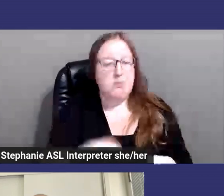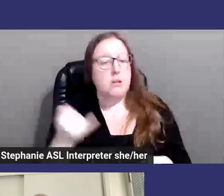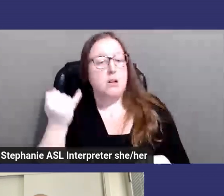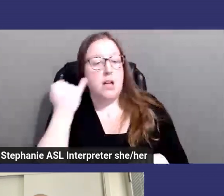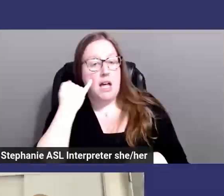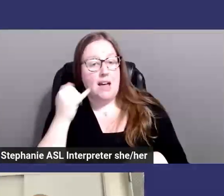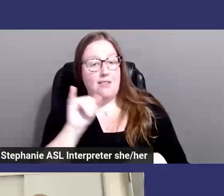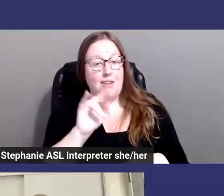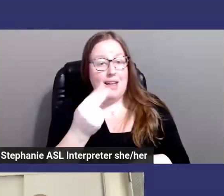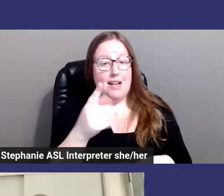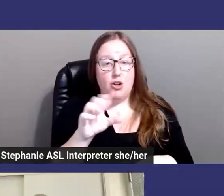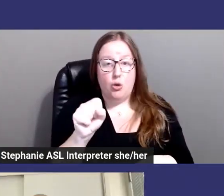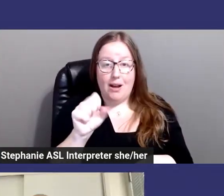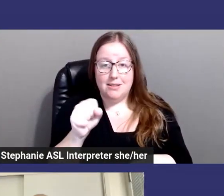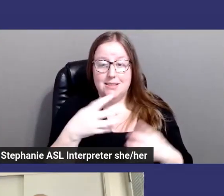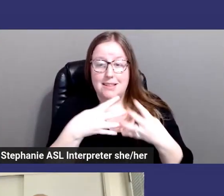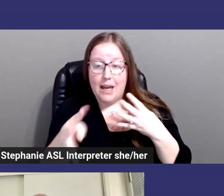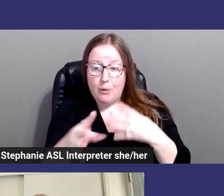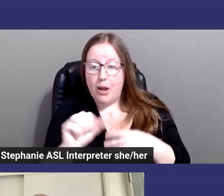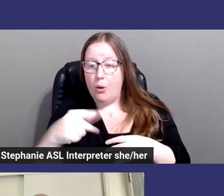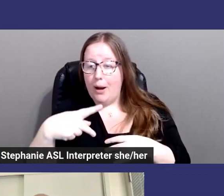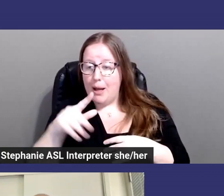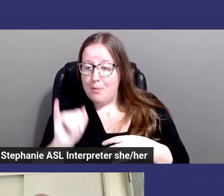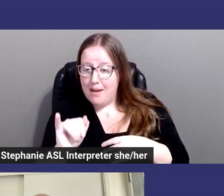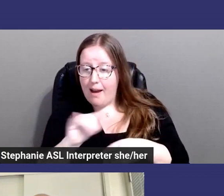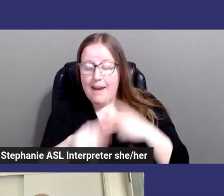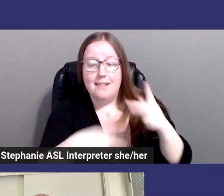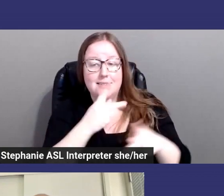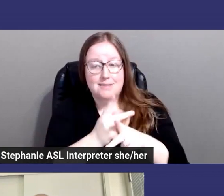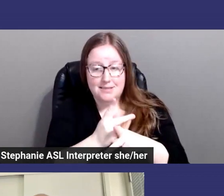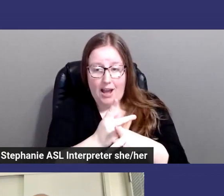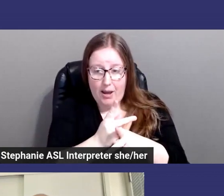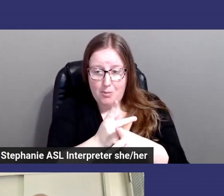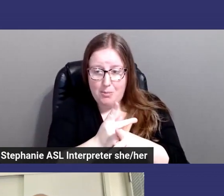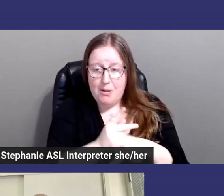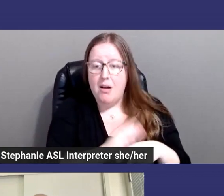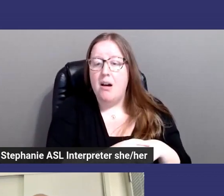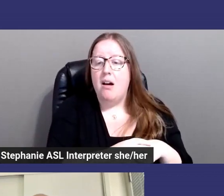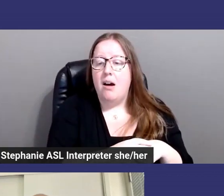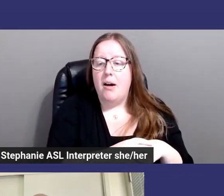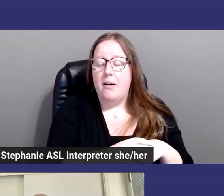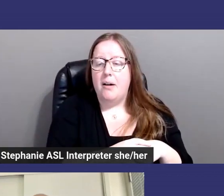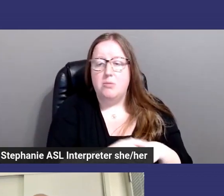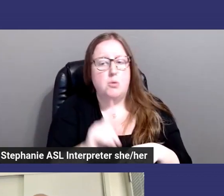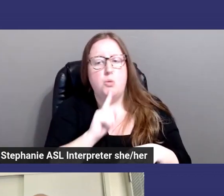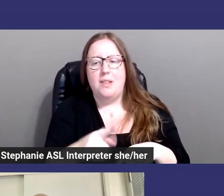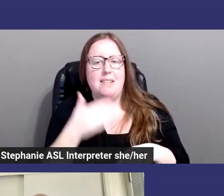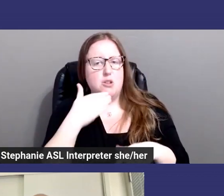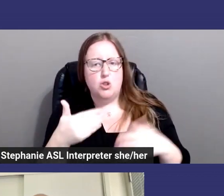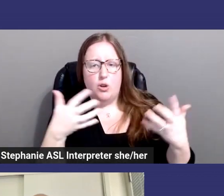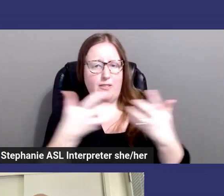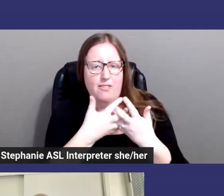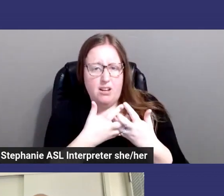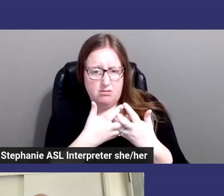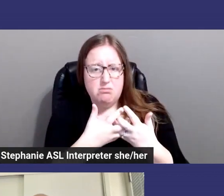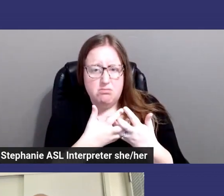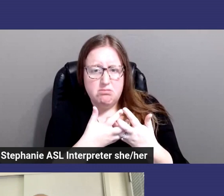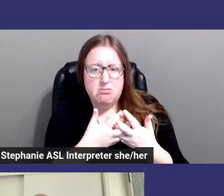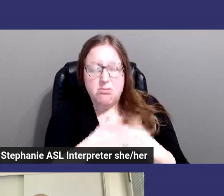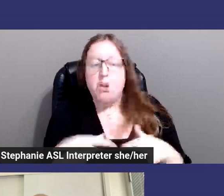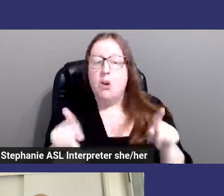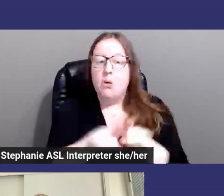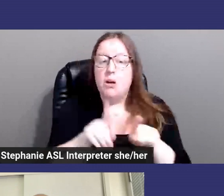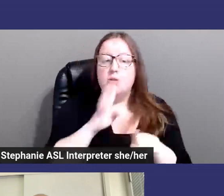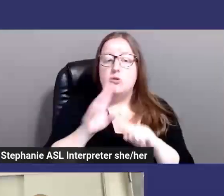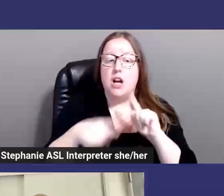ingress gateway or API type style gateway, there's a great fit right there. We also talked